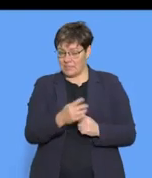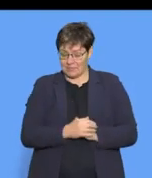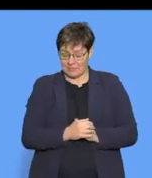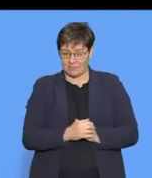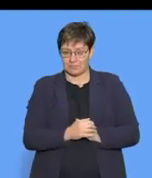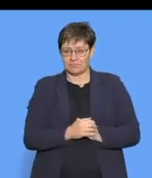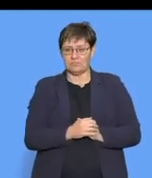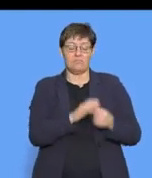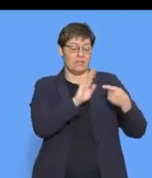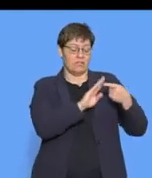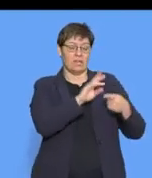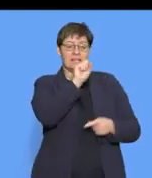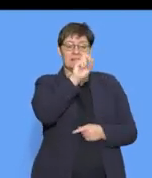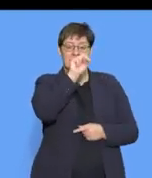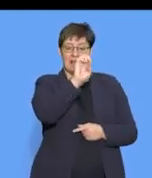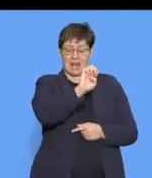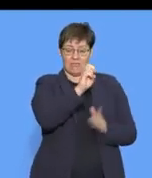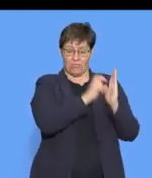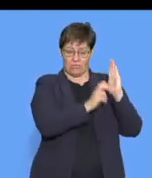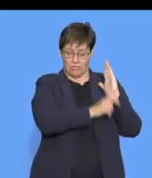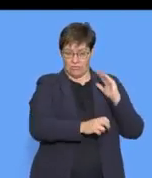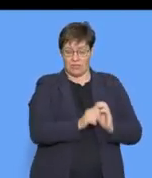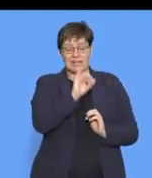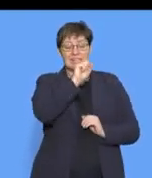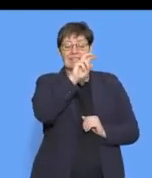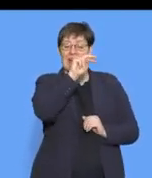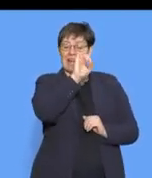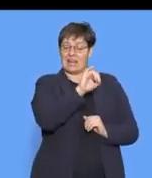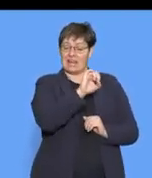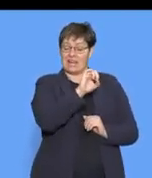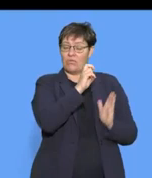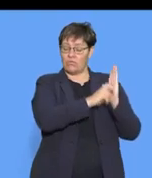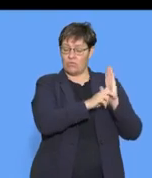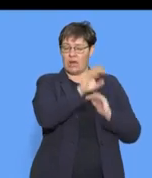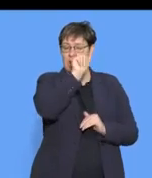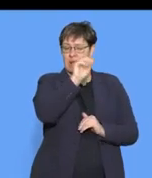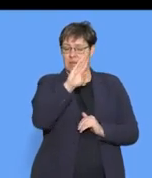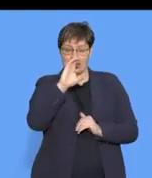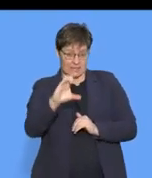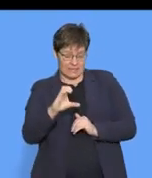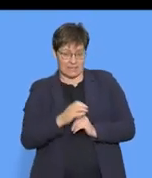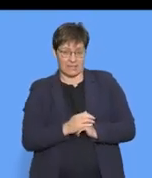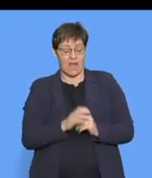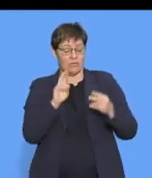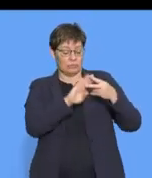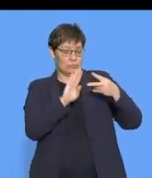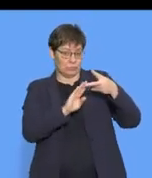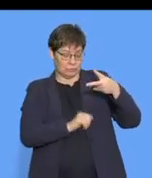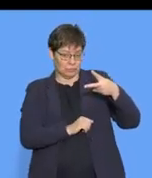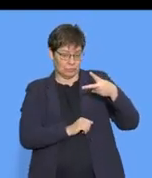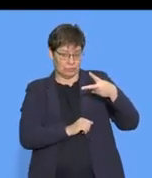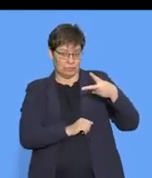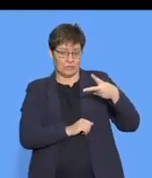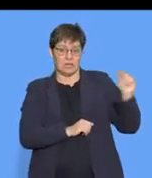Okay, so first we're going to do sine rule, and remember the sine rule for any triangle ABC. There's two versions.